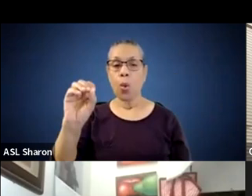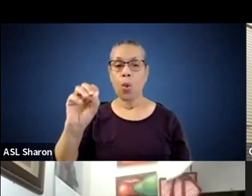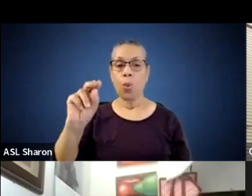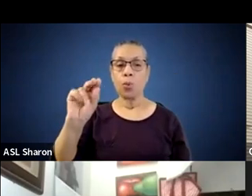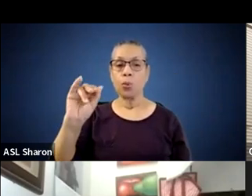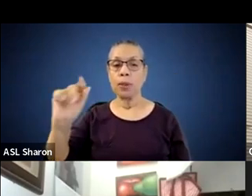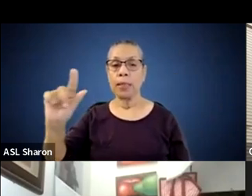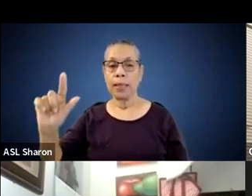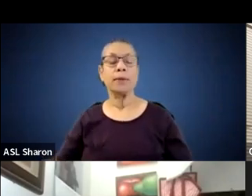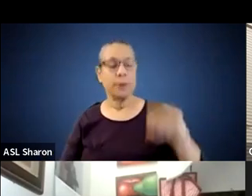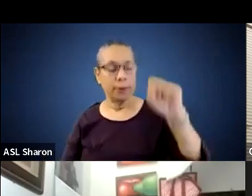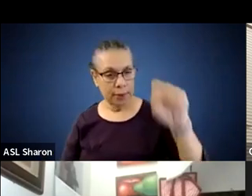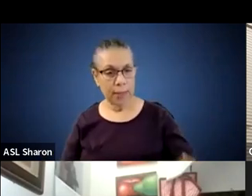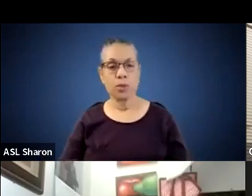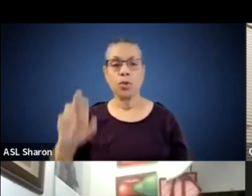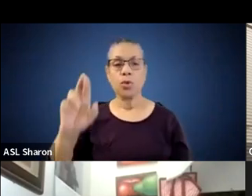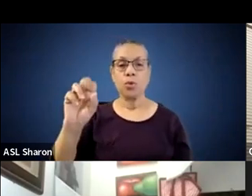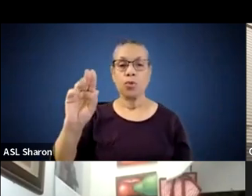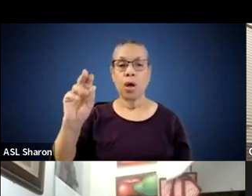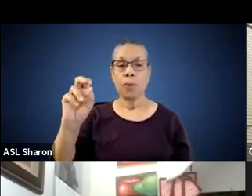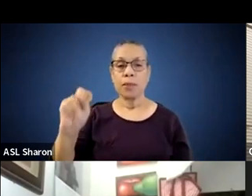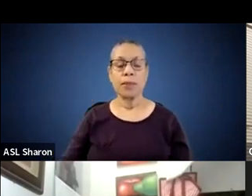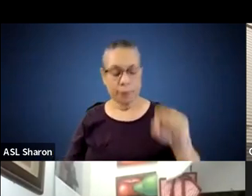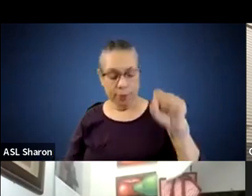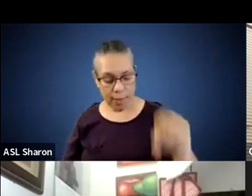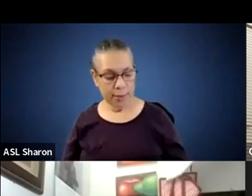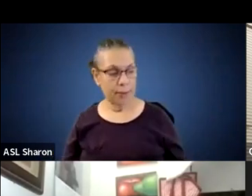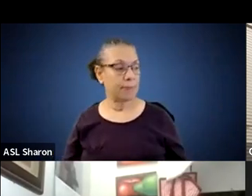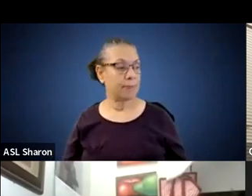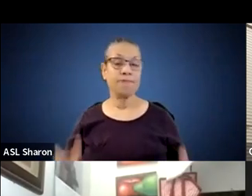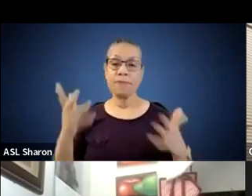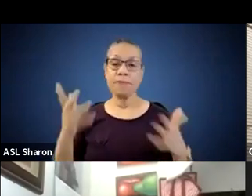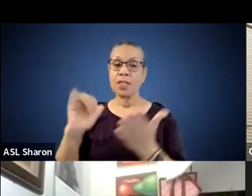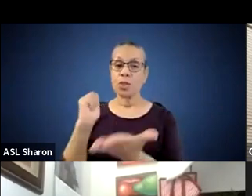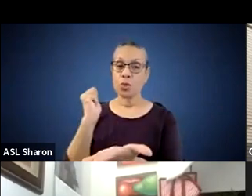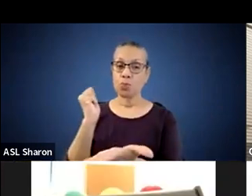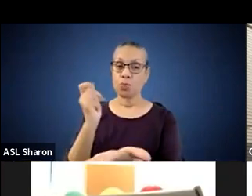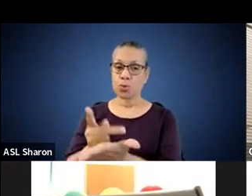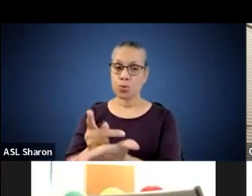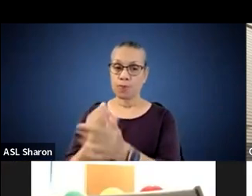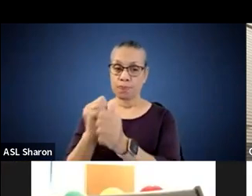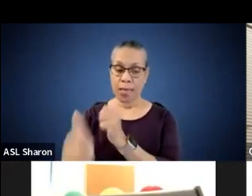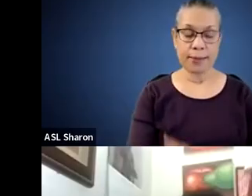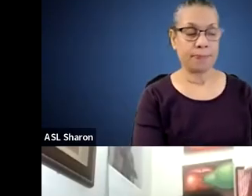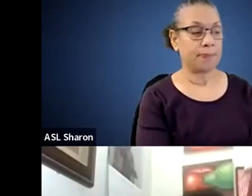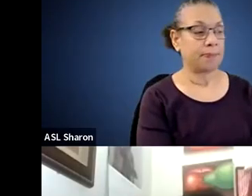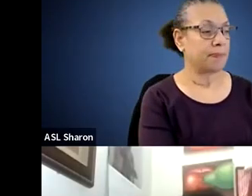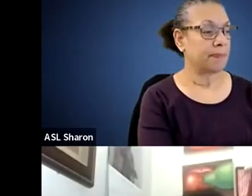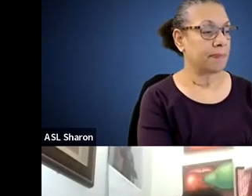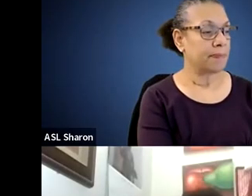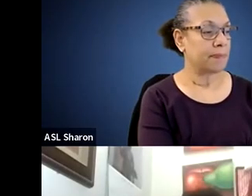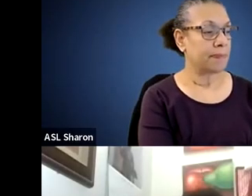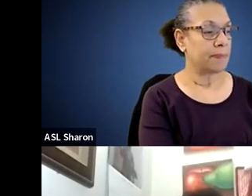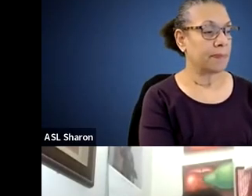yes Ms Robinson yes motion is approved unanimously thank you our next action